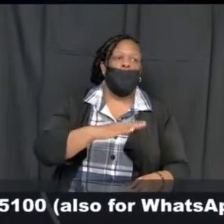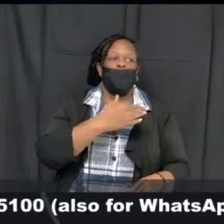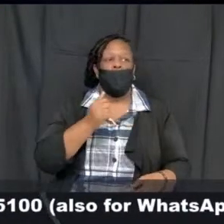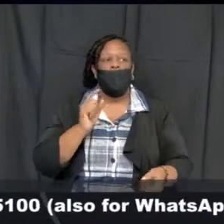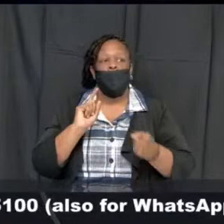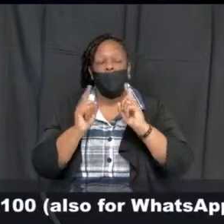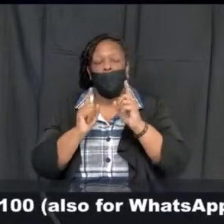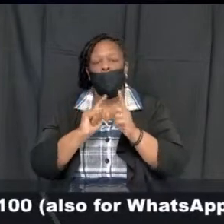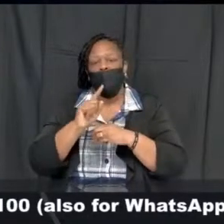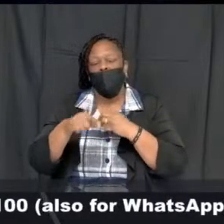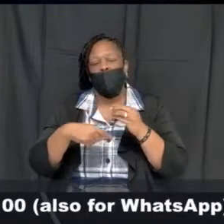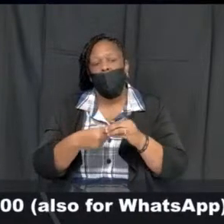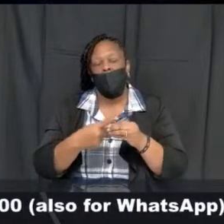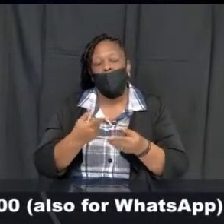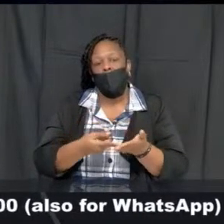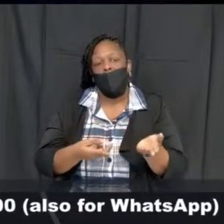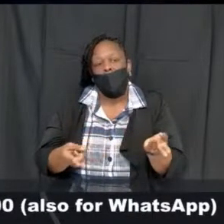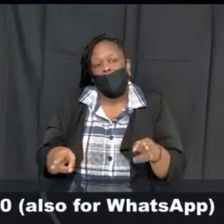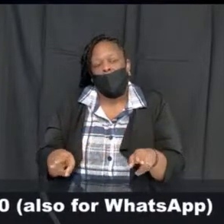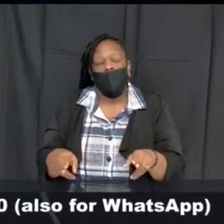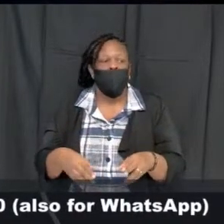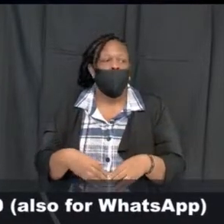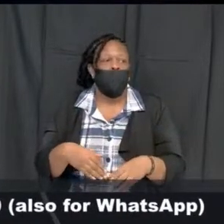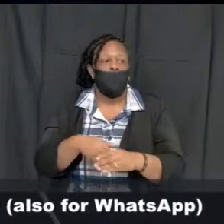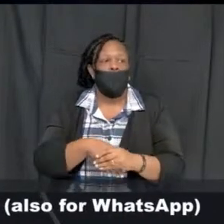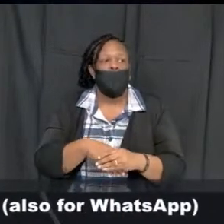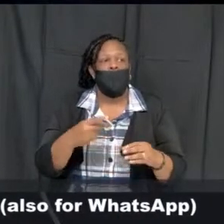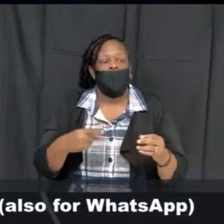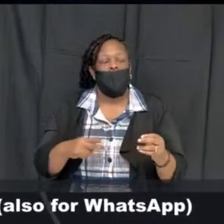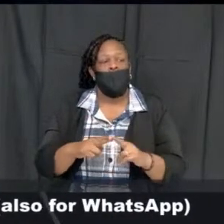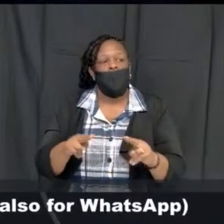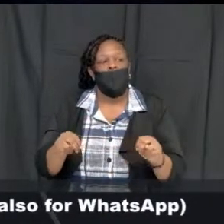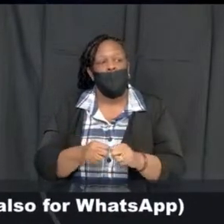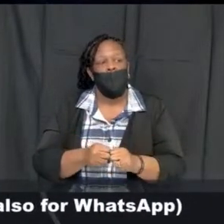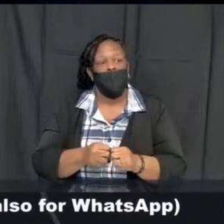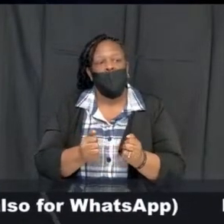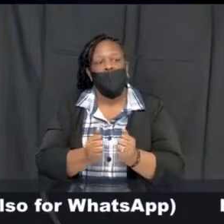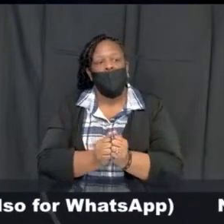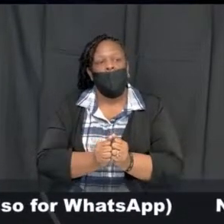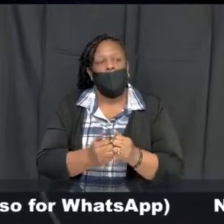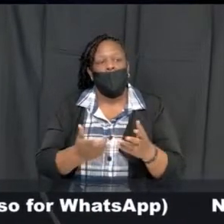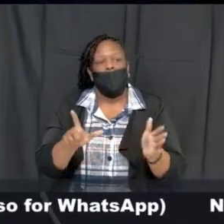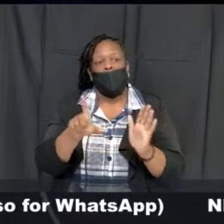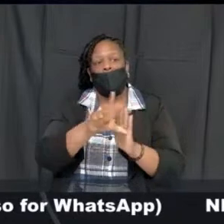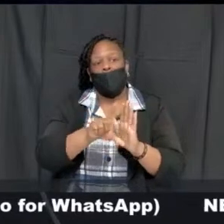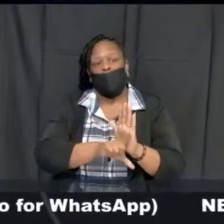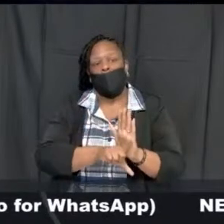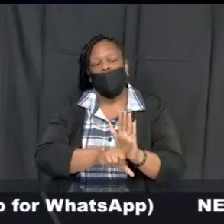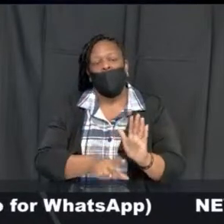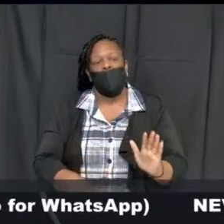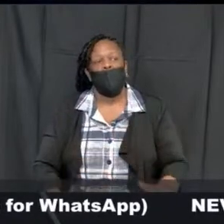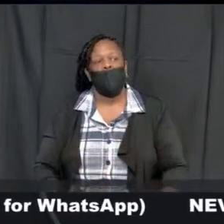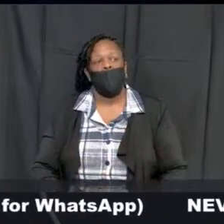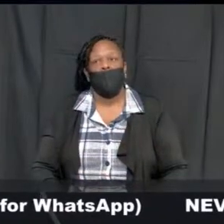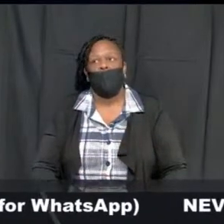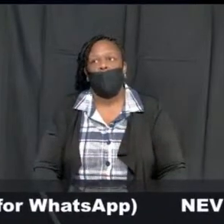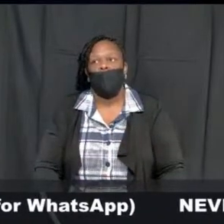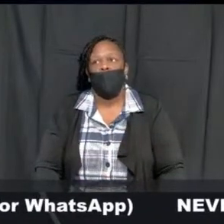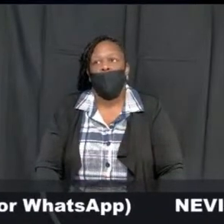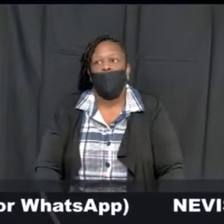who is a member of the National COVID-19 Task Force, to give us the update with respect